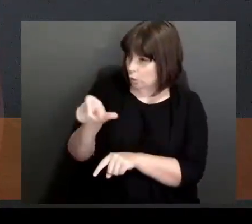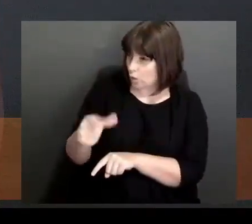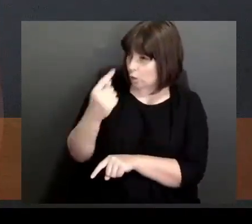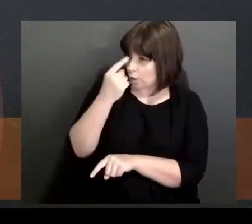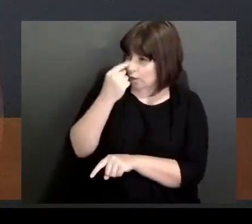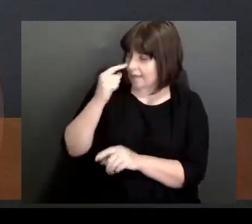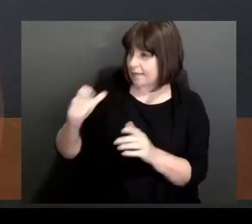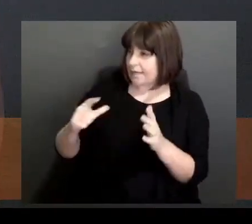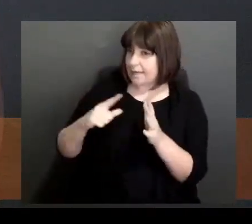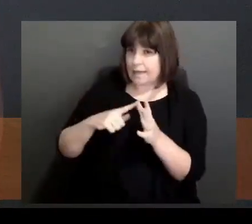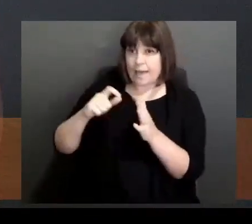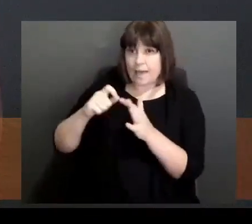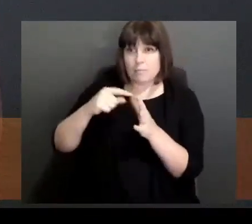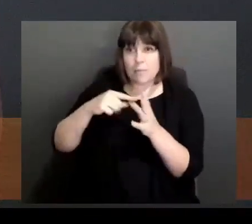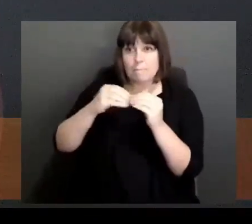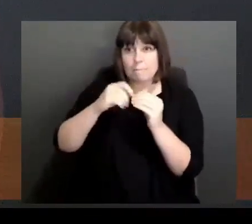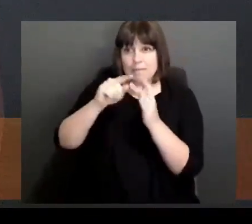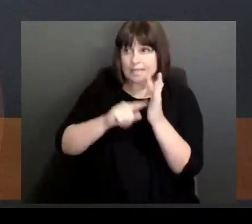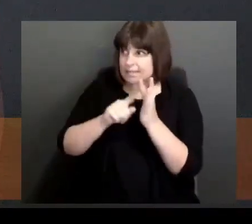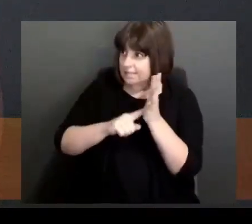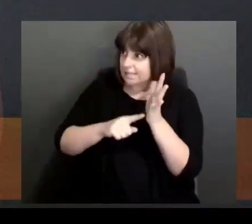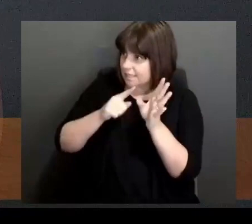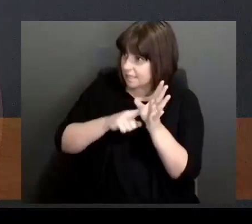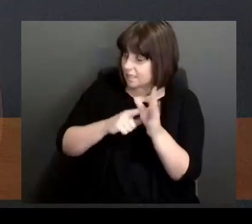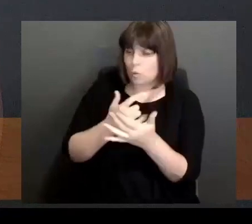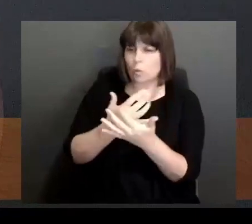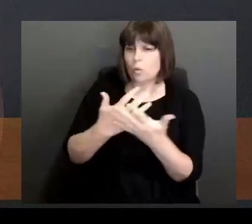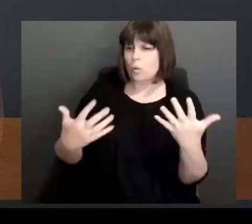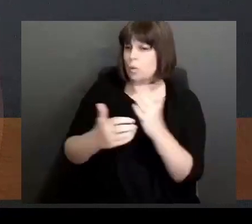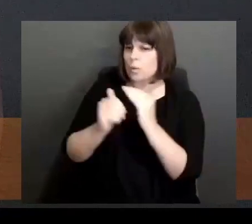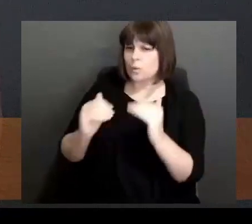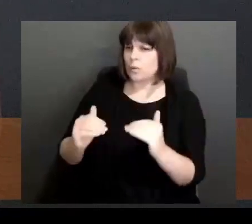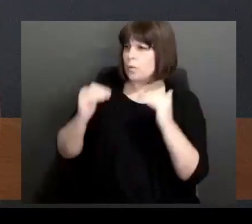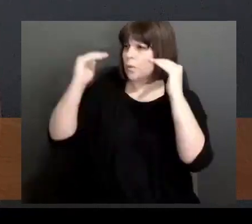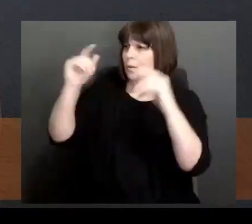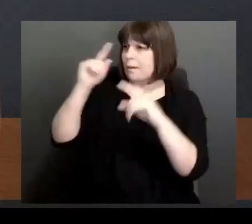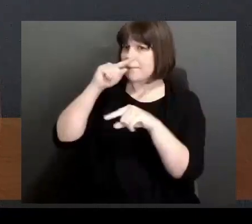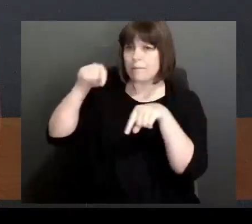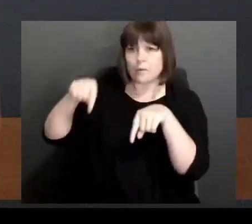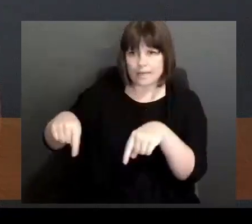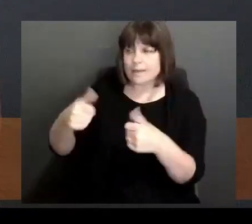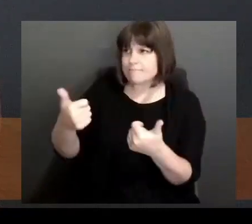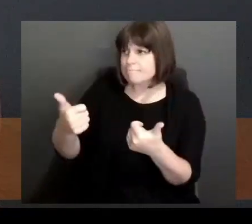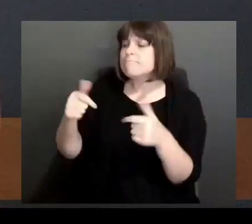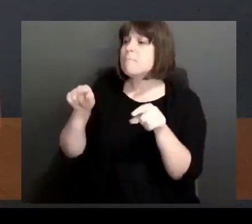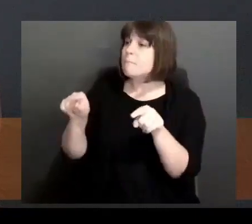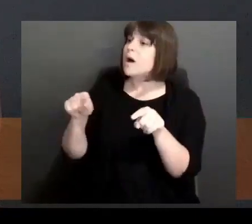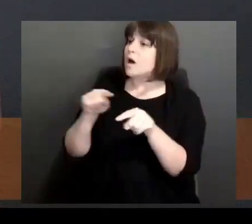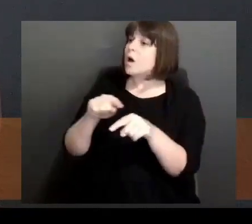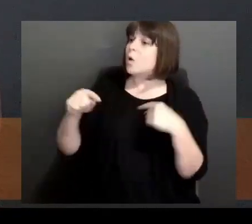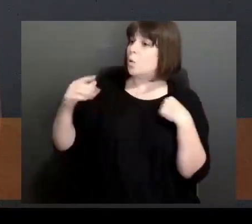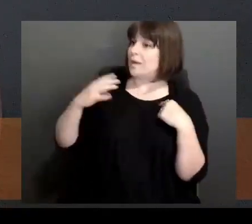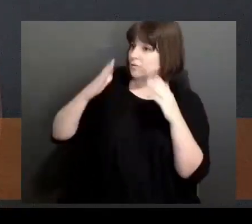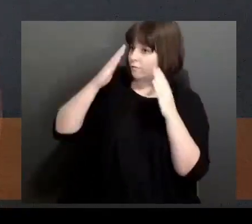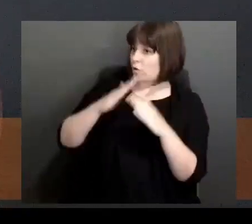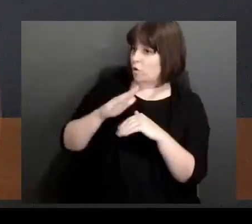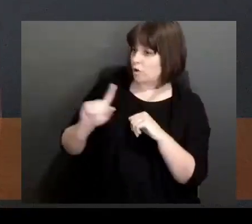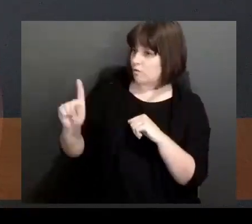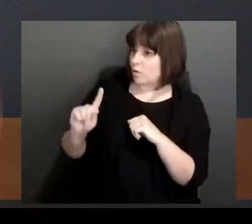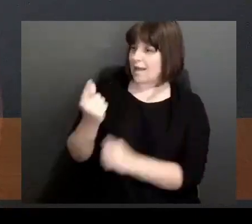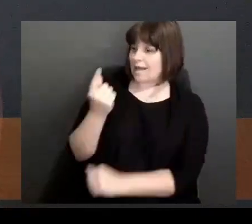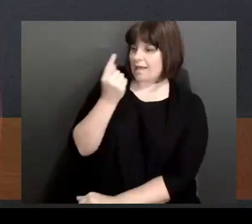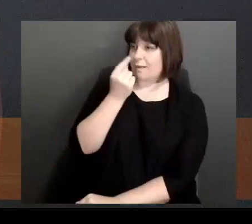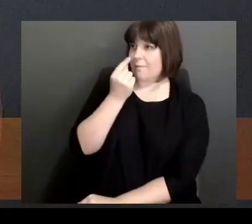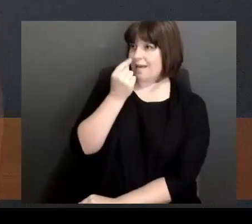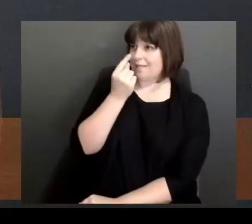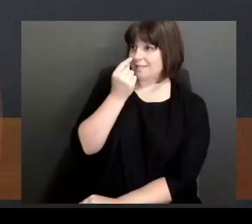We've got a lot of talented people, a lot of capability. I think the main thing that we really need to focus in on is capacity. We don't have